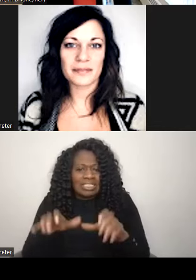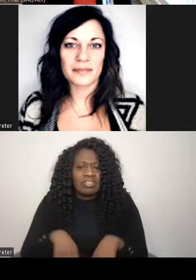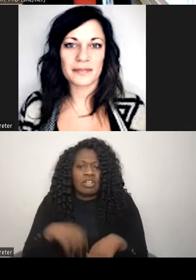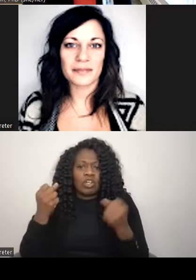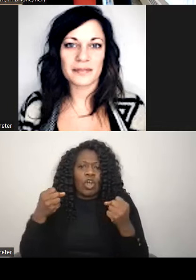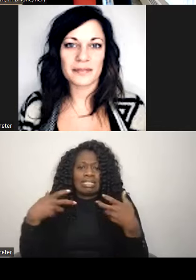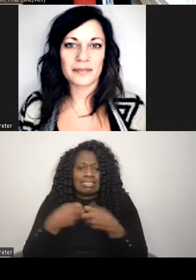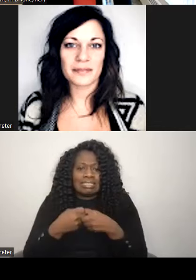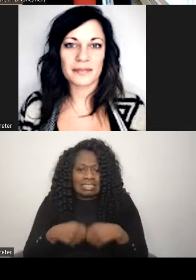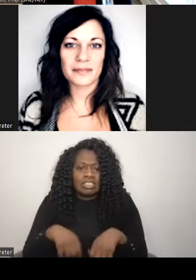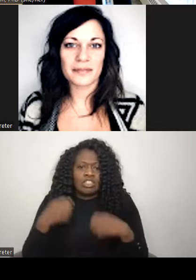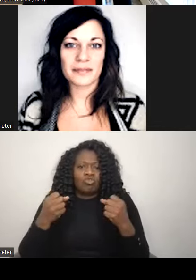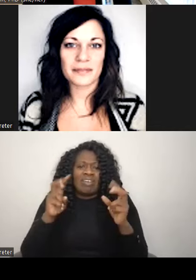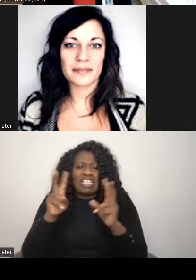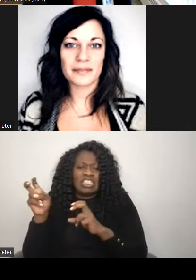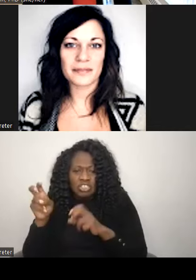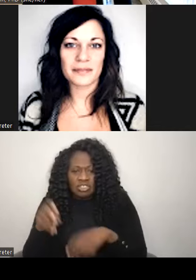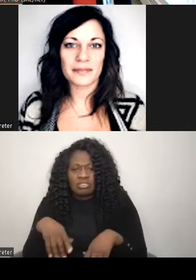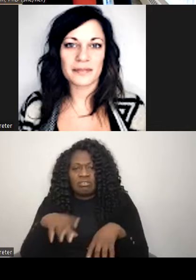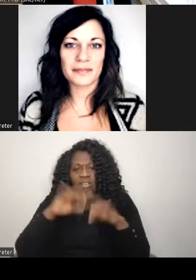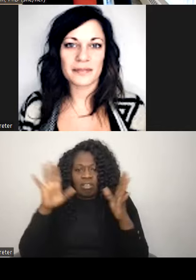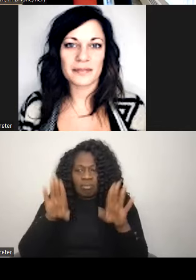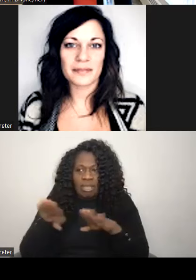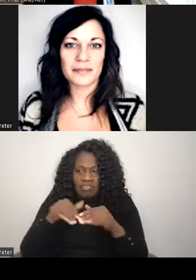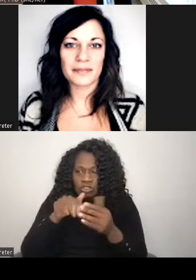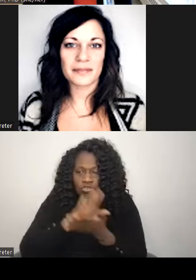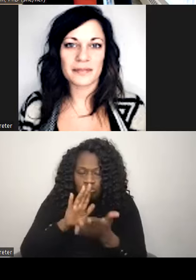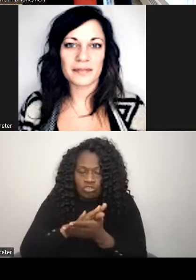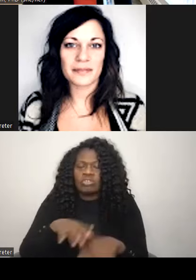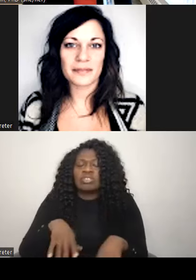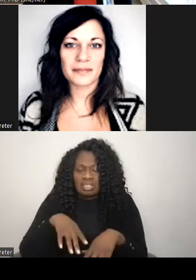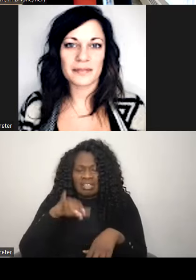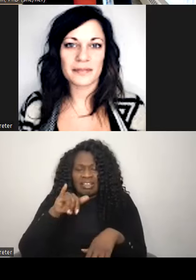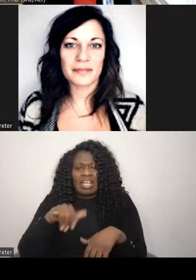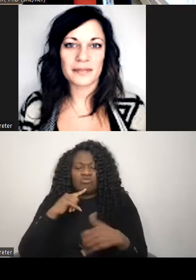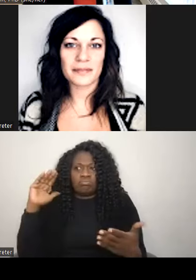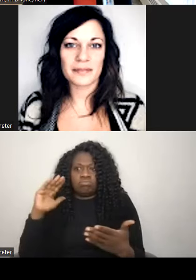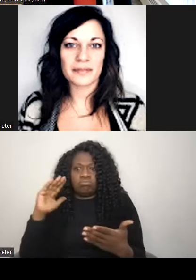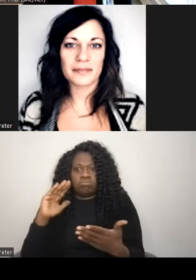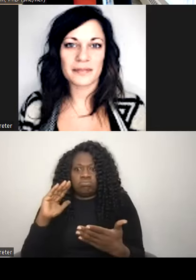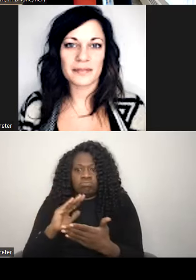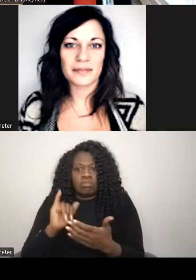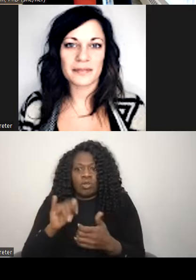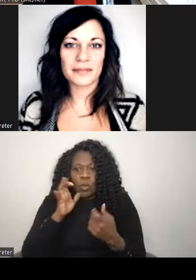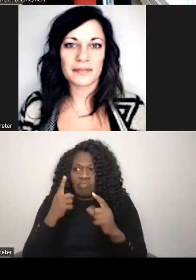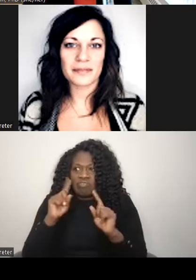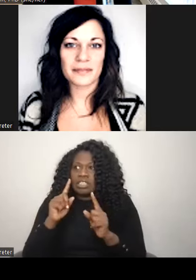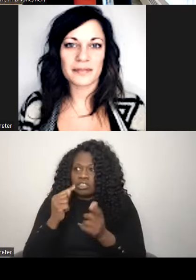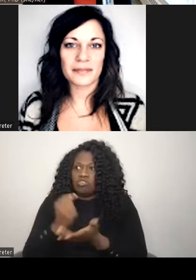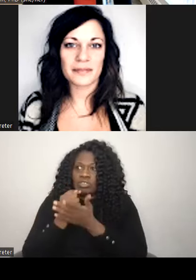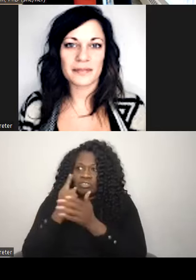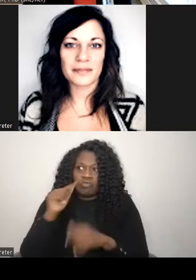driving issues, disruptive behaviors in school. All of those tend to be lesser in children who are effectively treated for